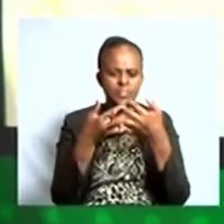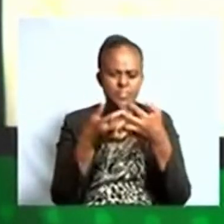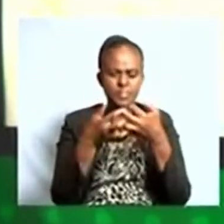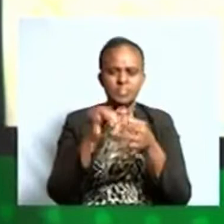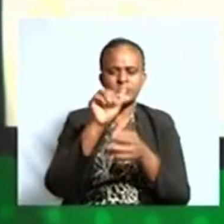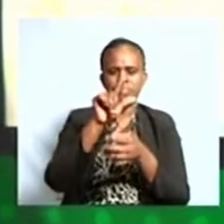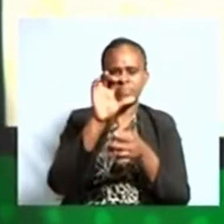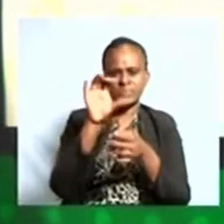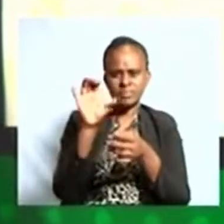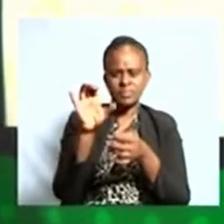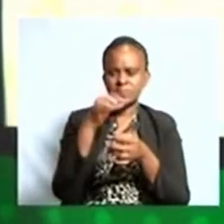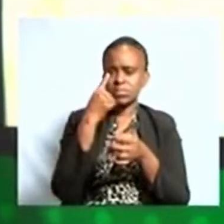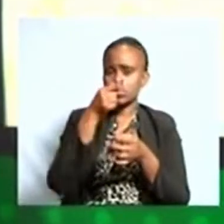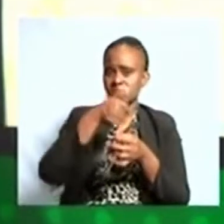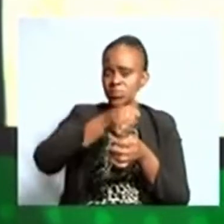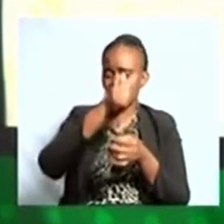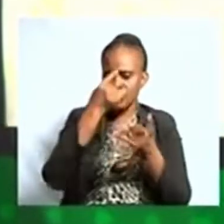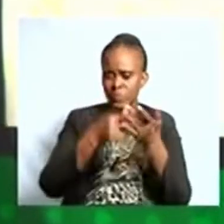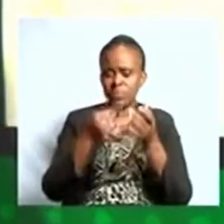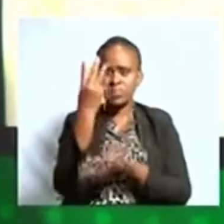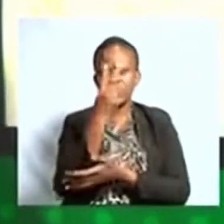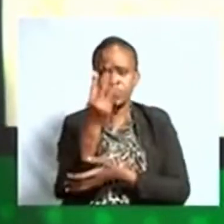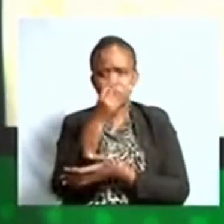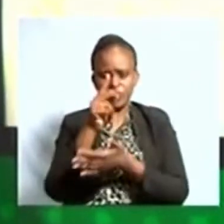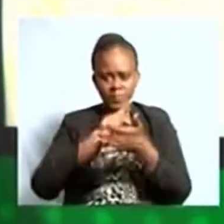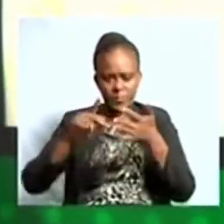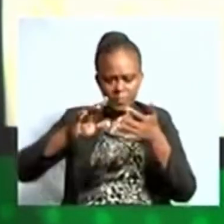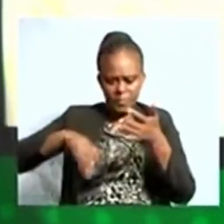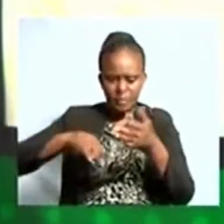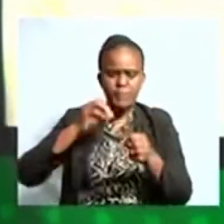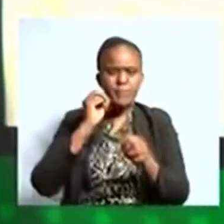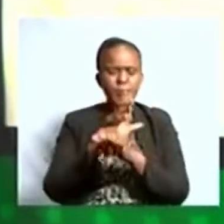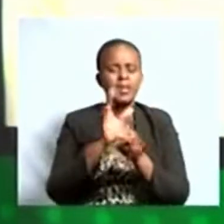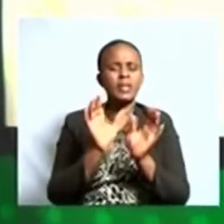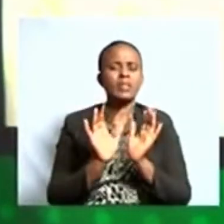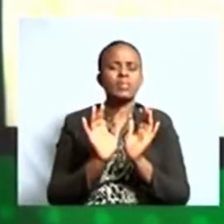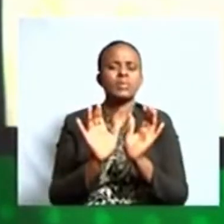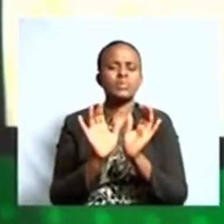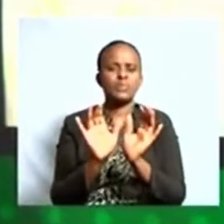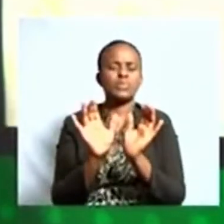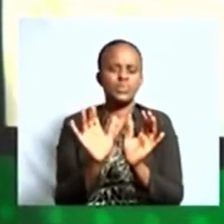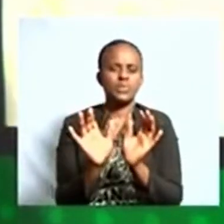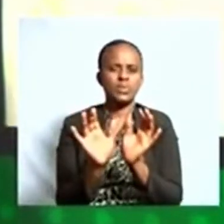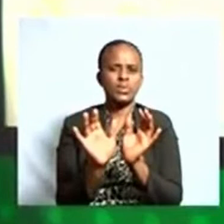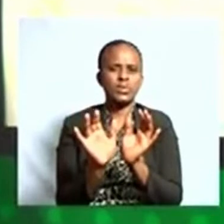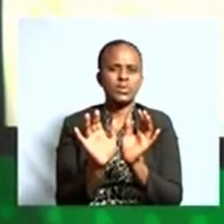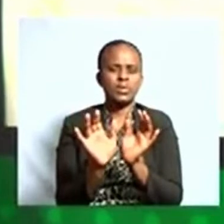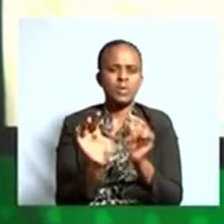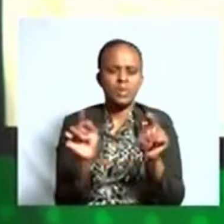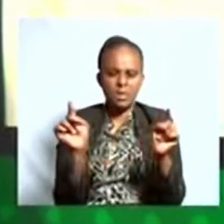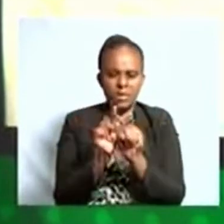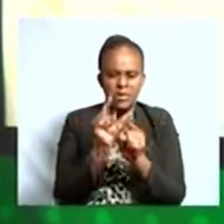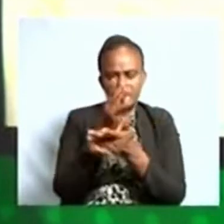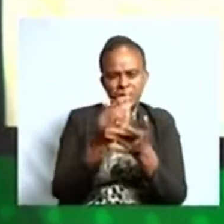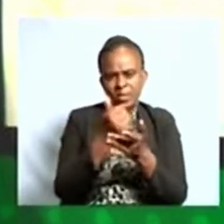Council, who by Wednesday last week, they had already pushed in a compactor and some